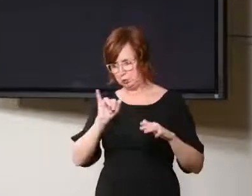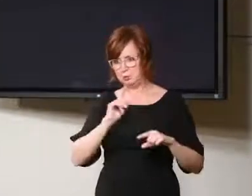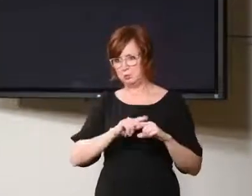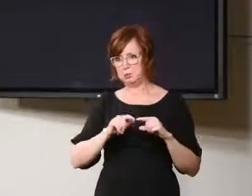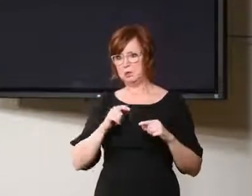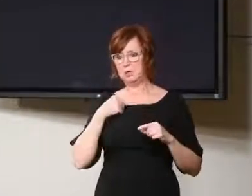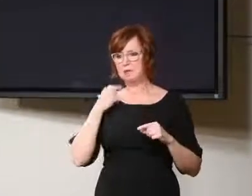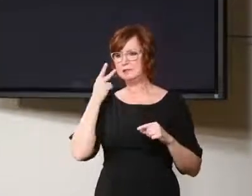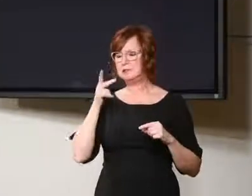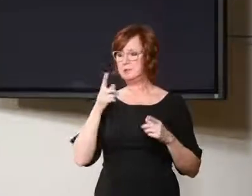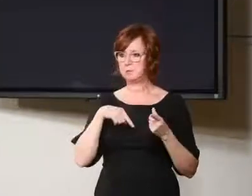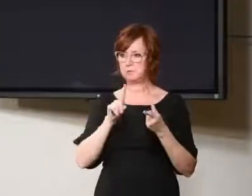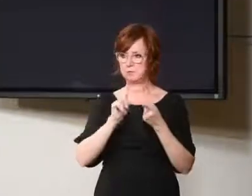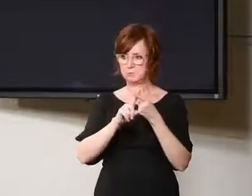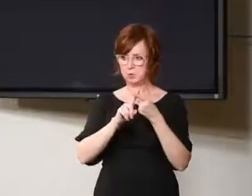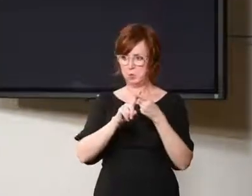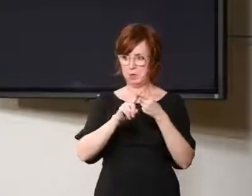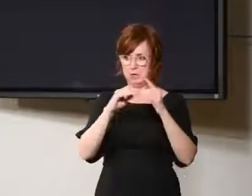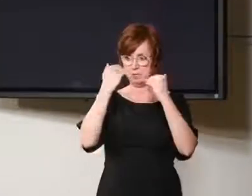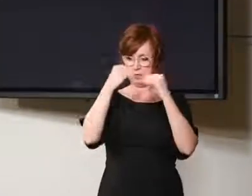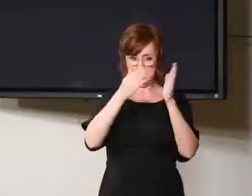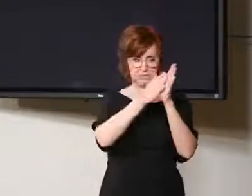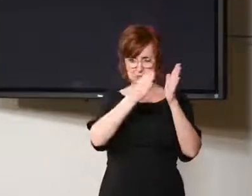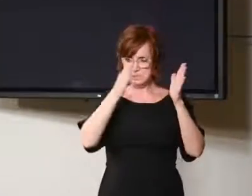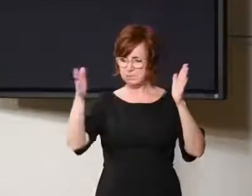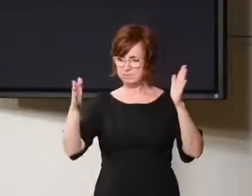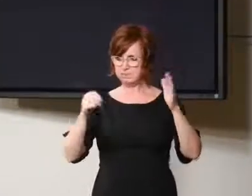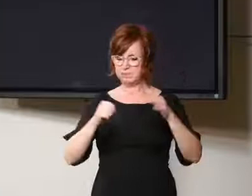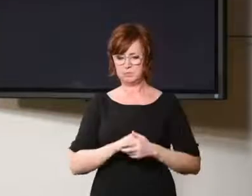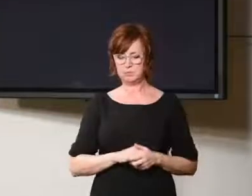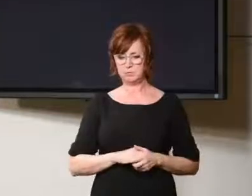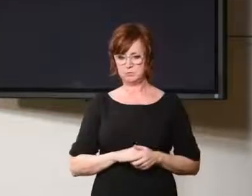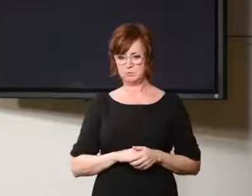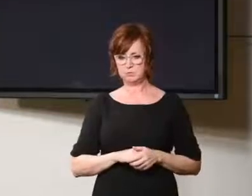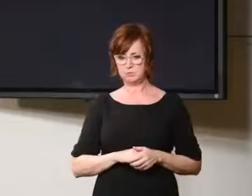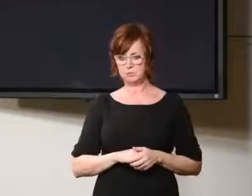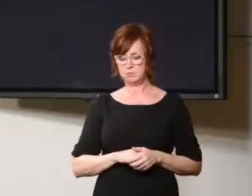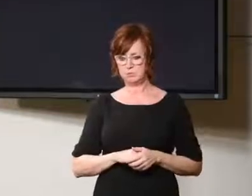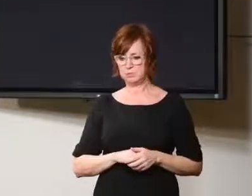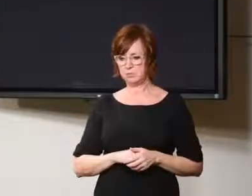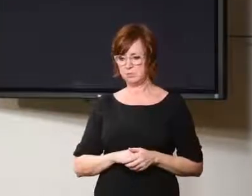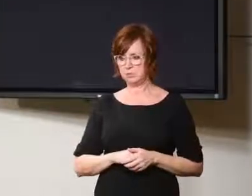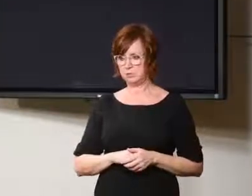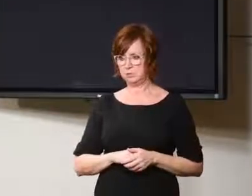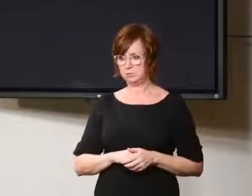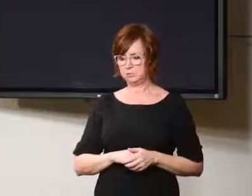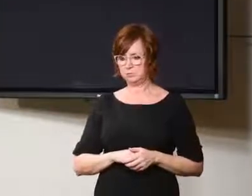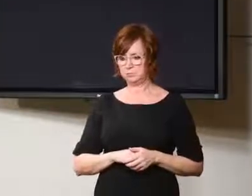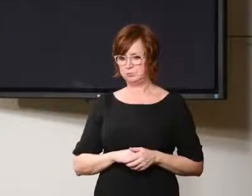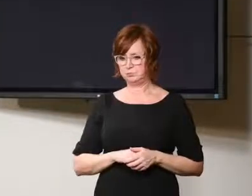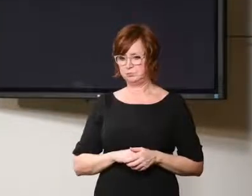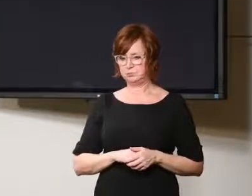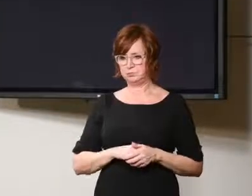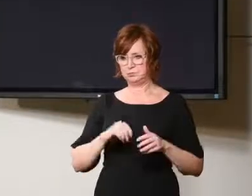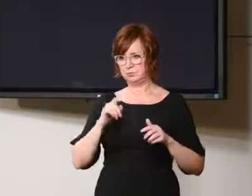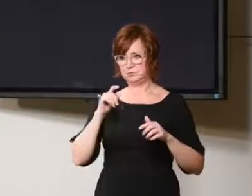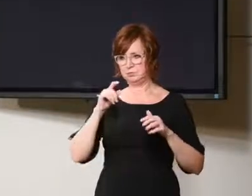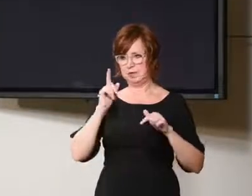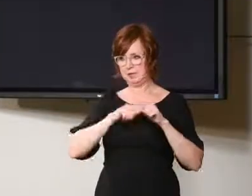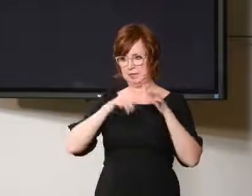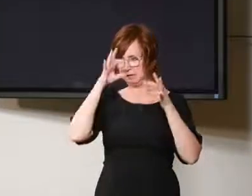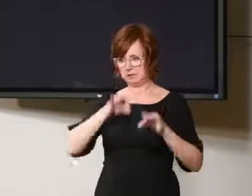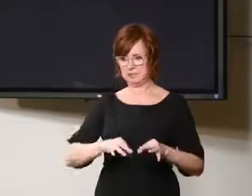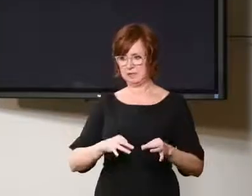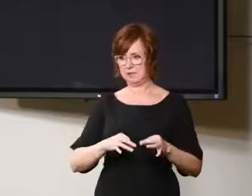so focused on when ultimately restrictions would be lifted, as that would be, again, a decision that would be at a point in time when we're on